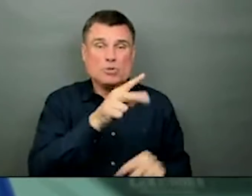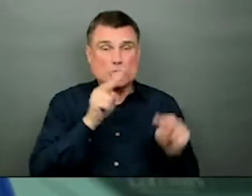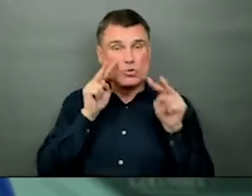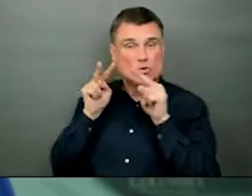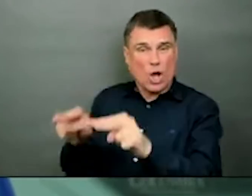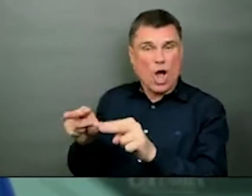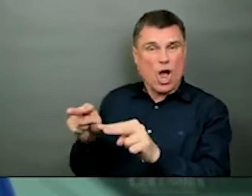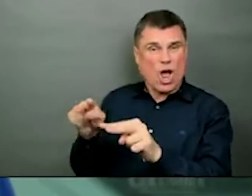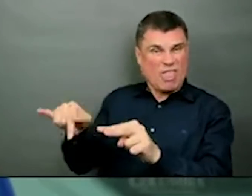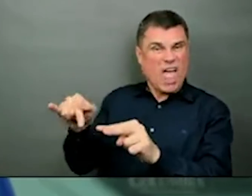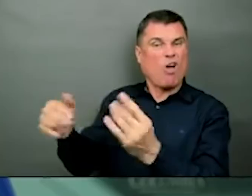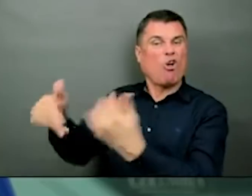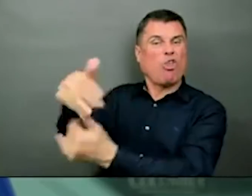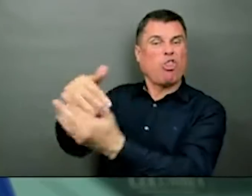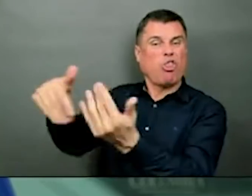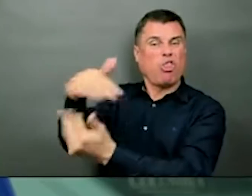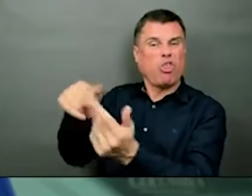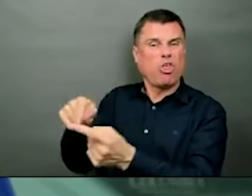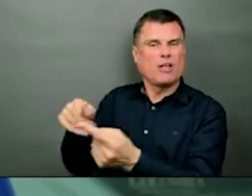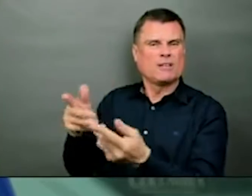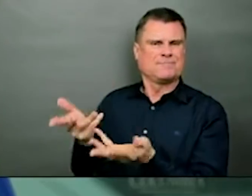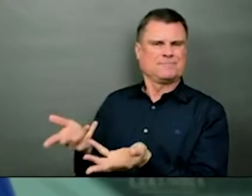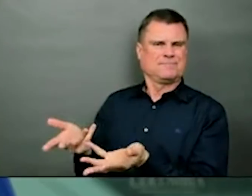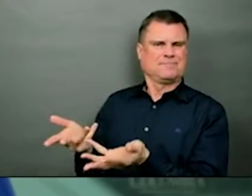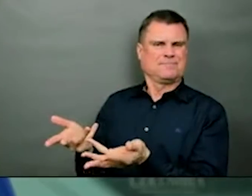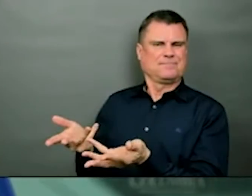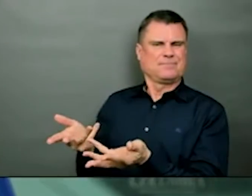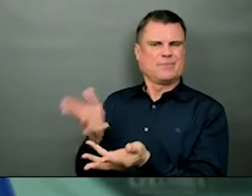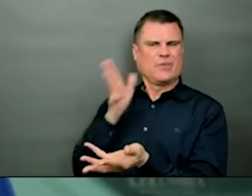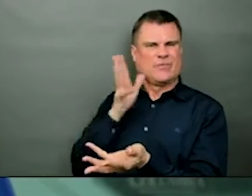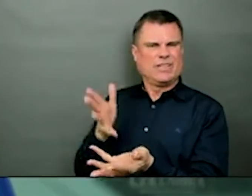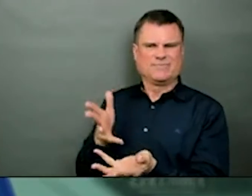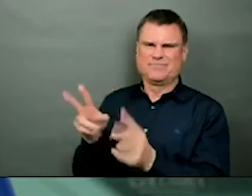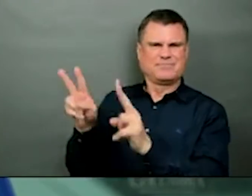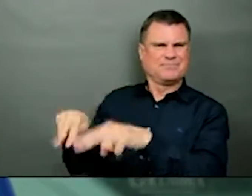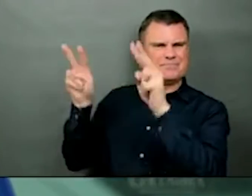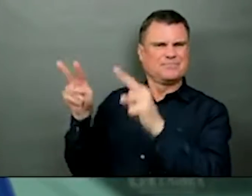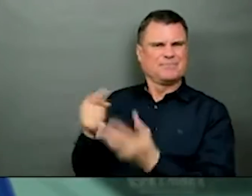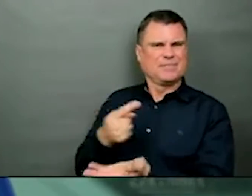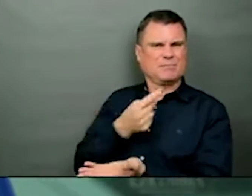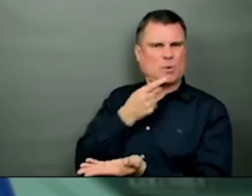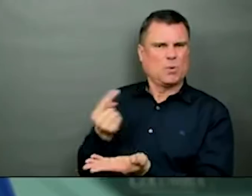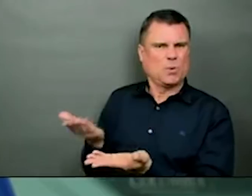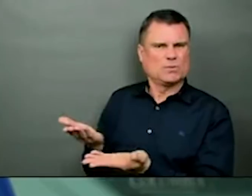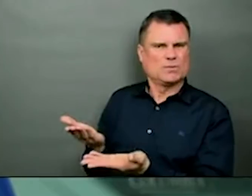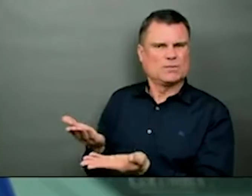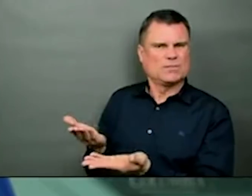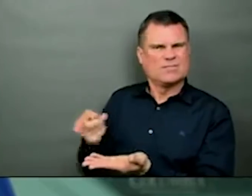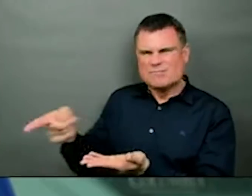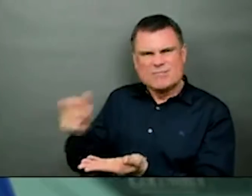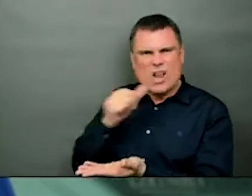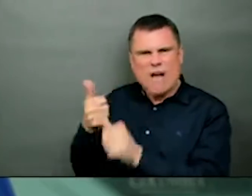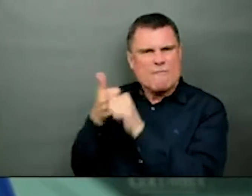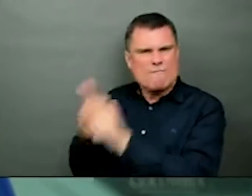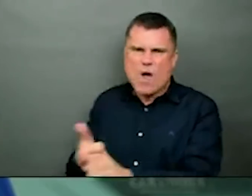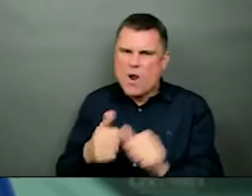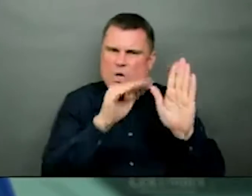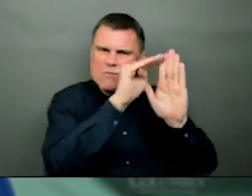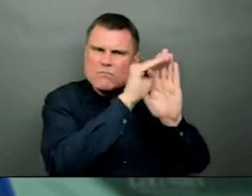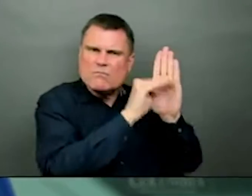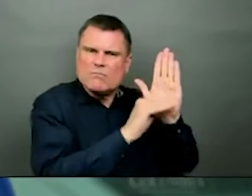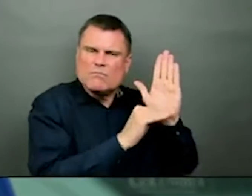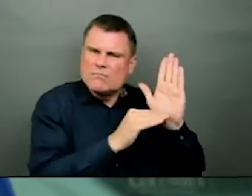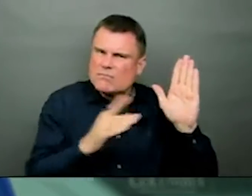incidents such as that, and we've seen those over the course of the pandemic, people not following guidance or not following rules,